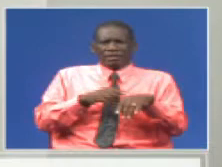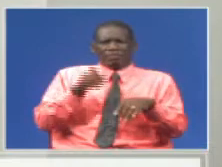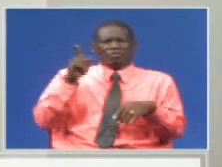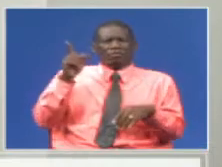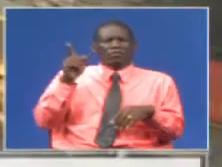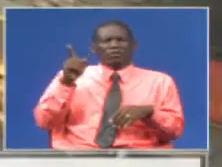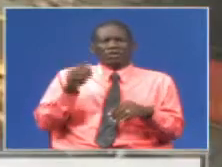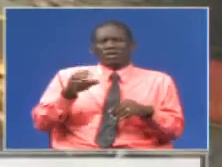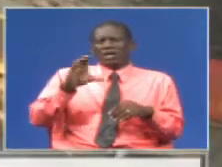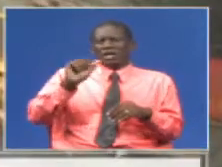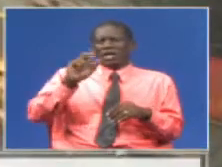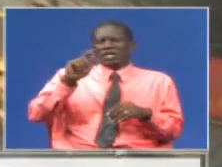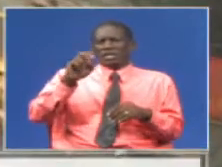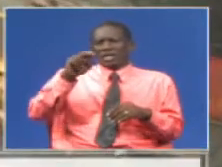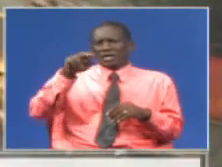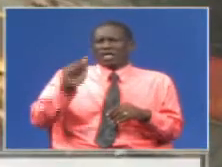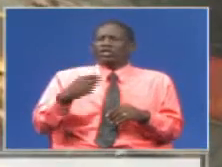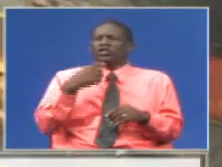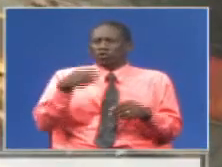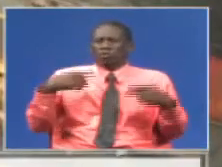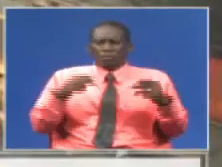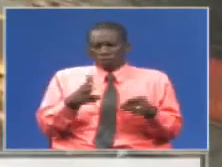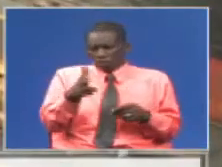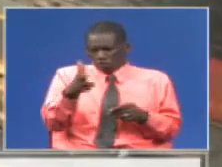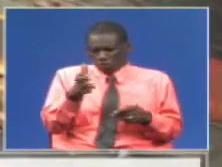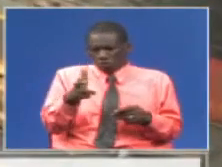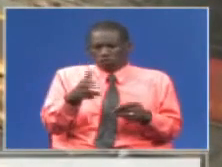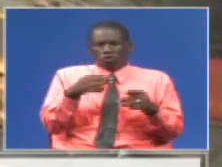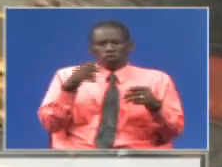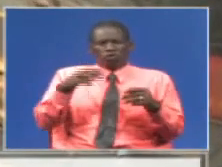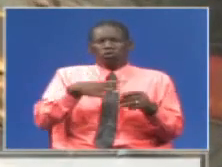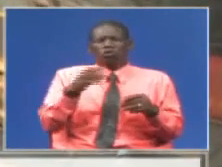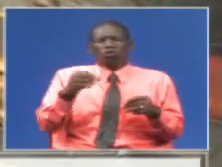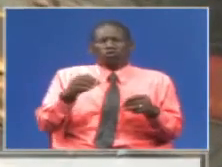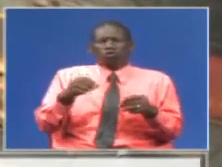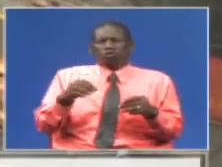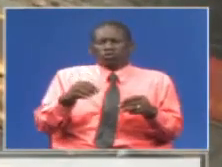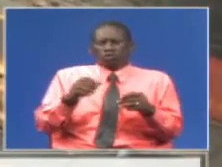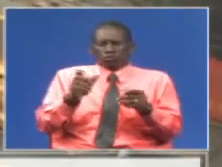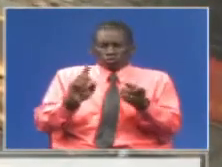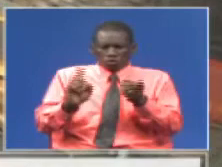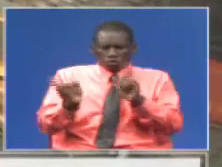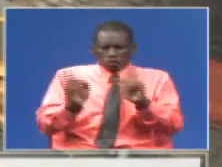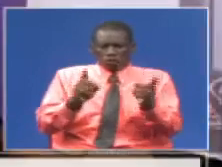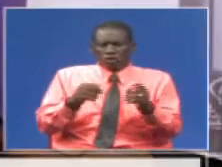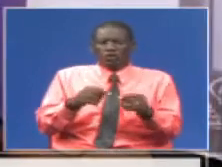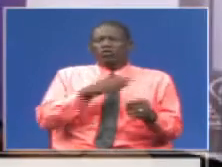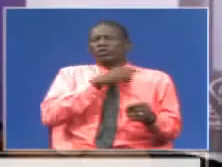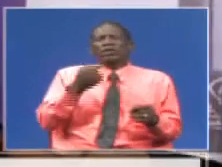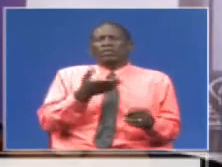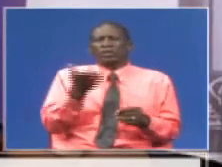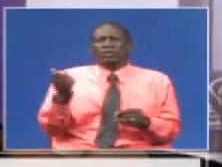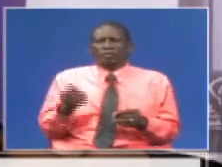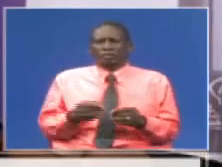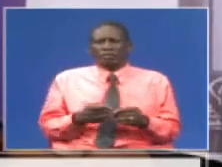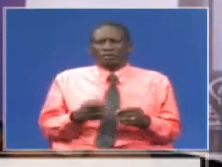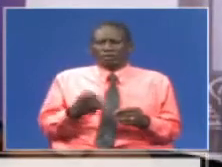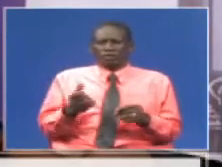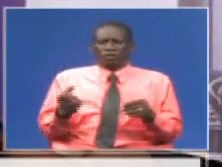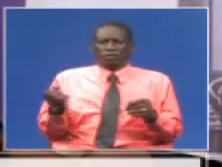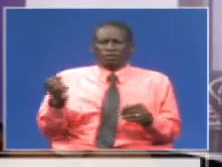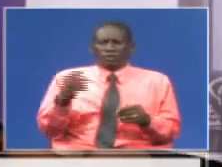for those who have guns to immediately go to the cockroaches or inyenzi to encircle them and kill them. A few months ago and